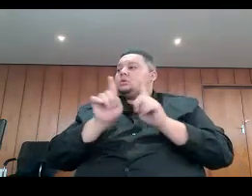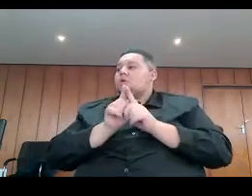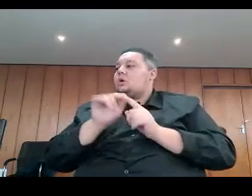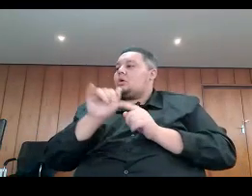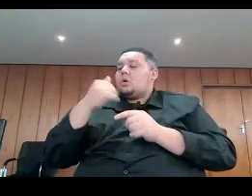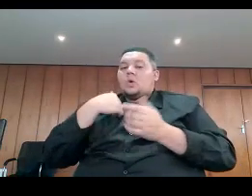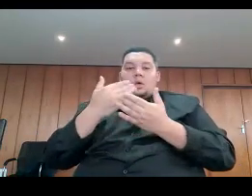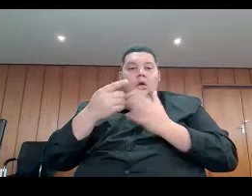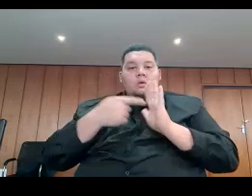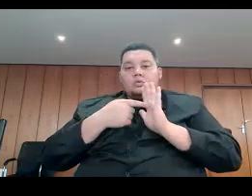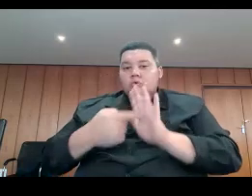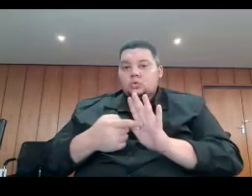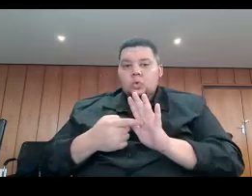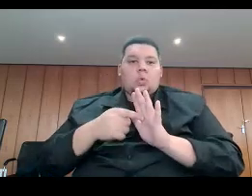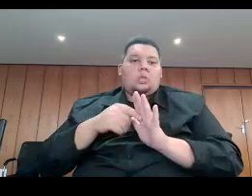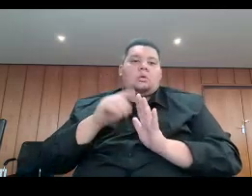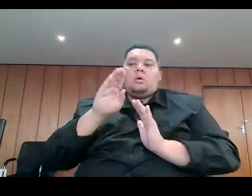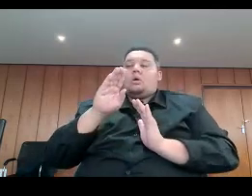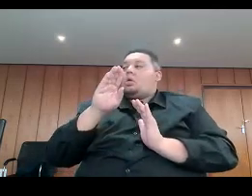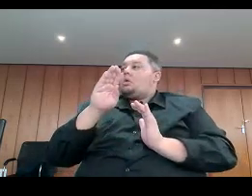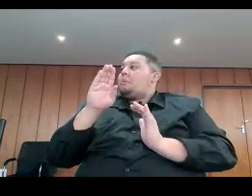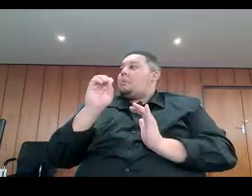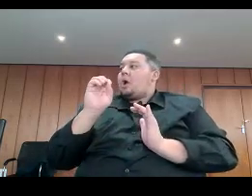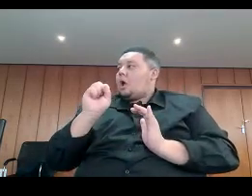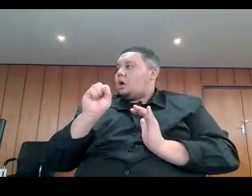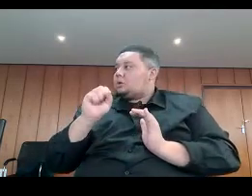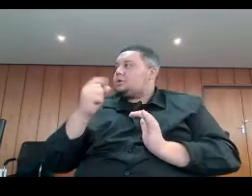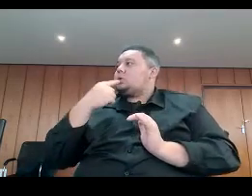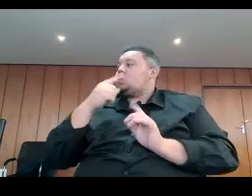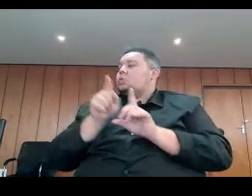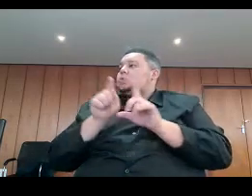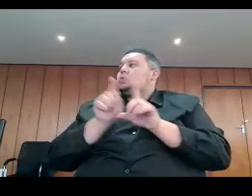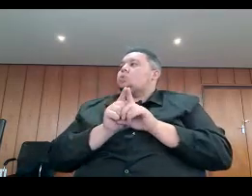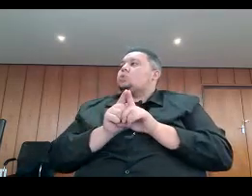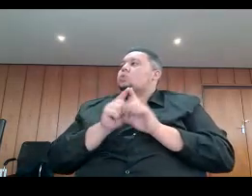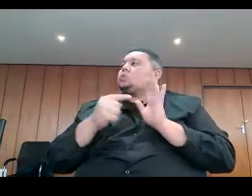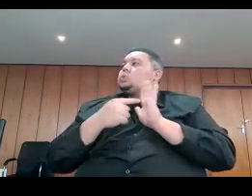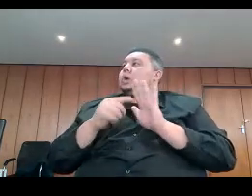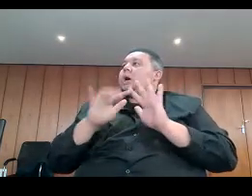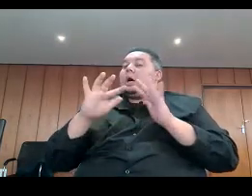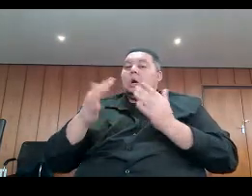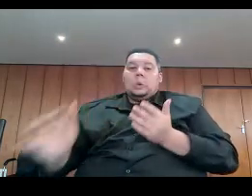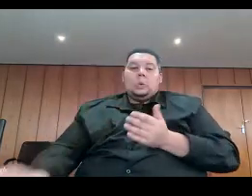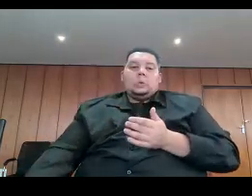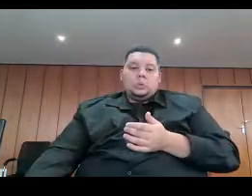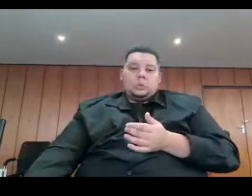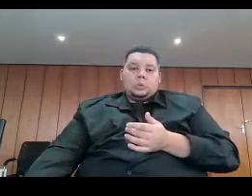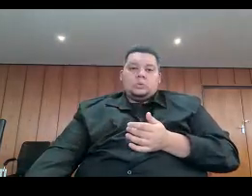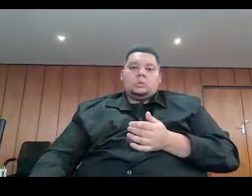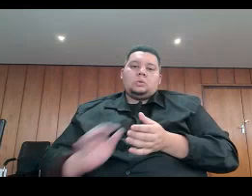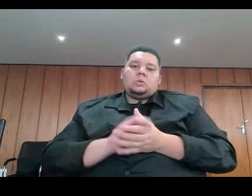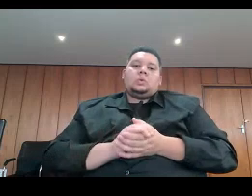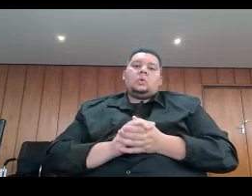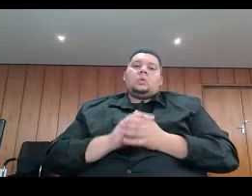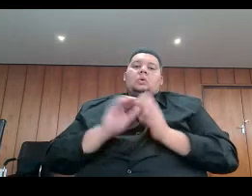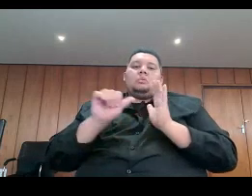if you can show the bars there again, just to highlight how significant the problem is.